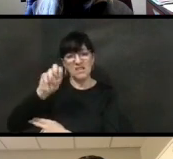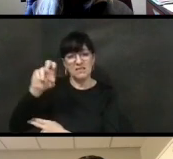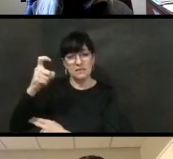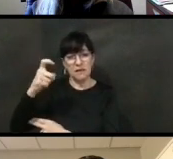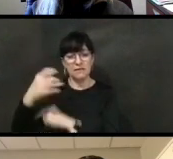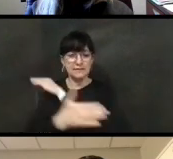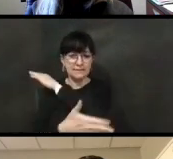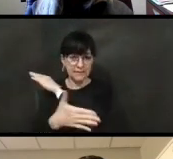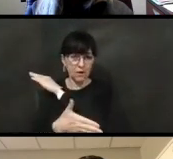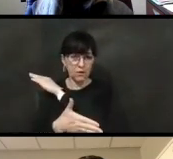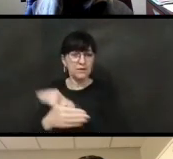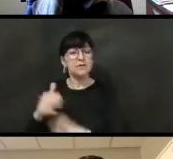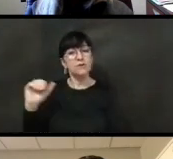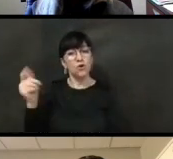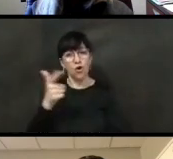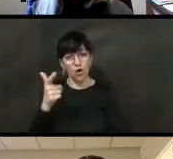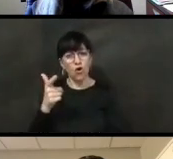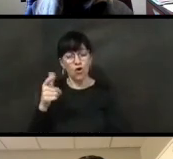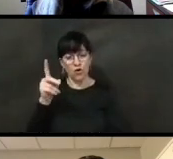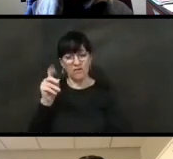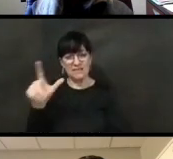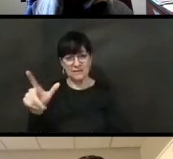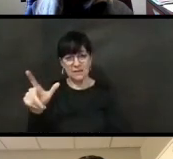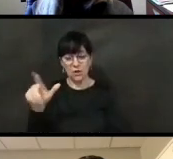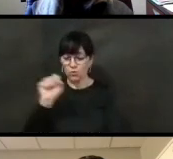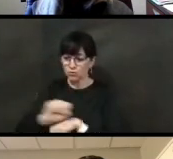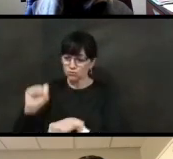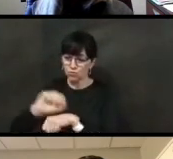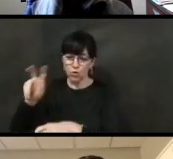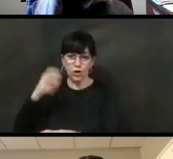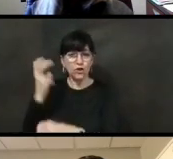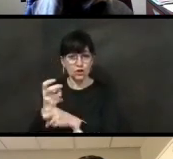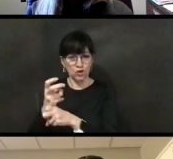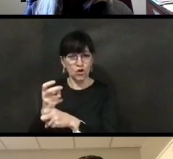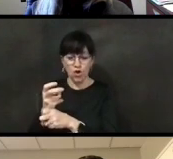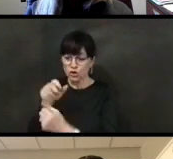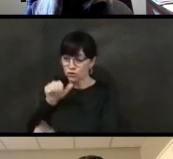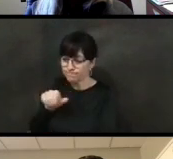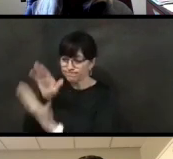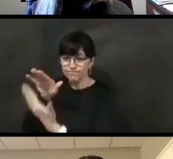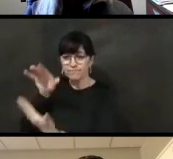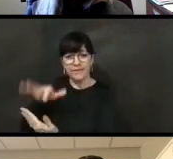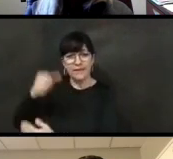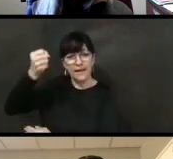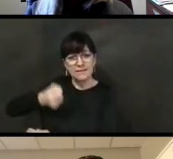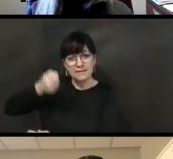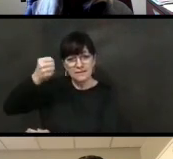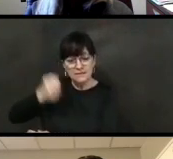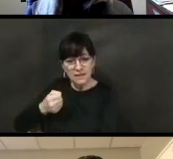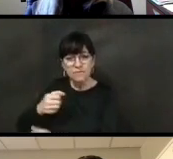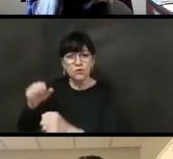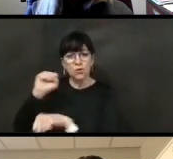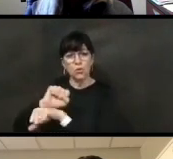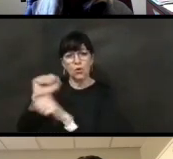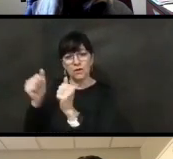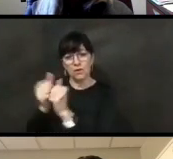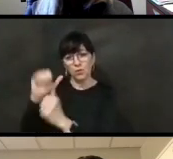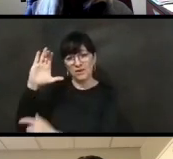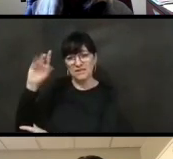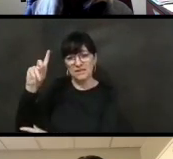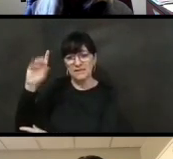statewide with you to address this, and we have welcomed extra support from the Centers of Disease Control and Prevention, along with our